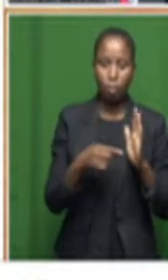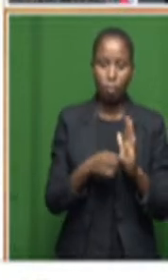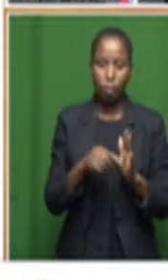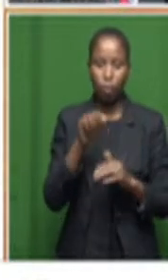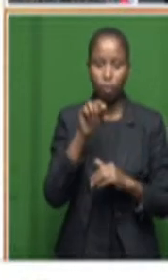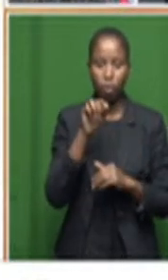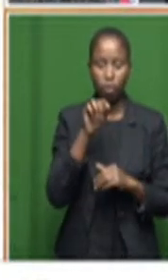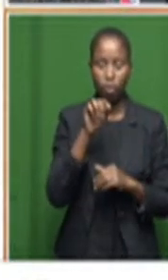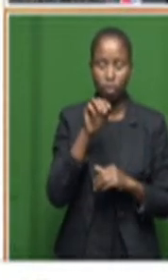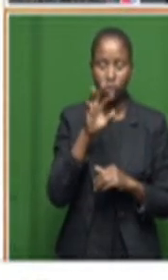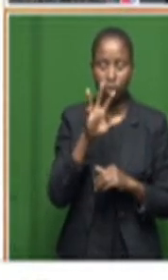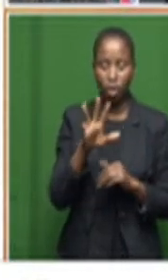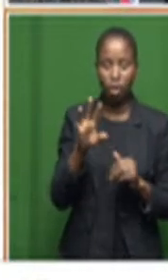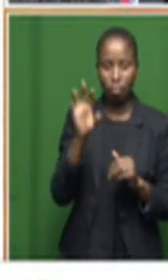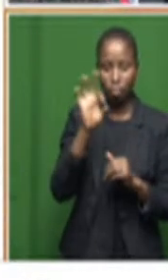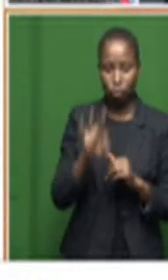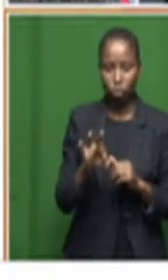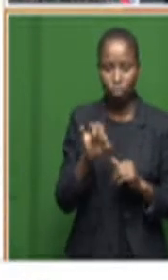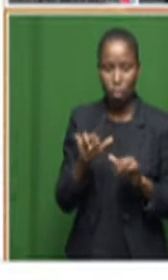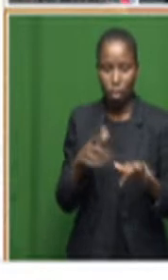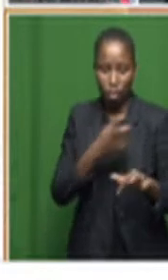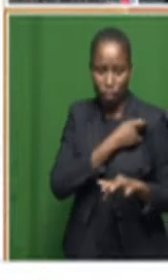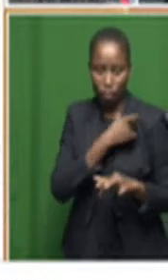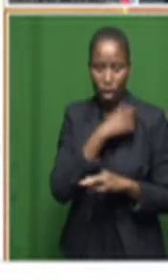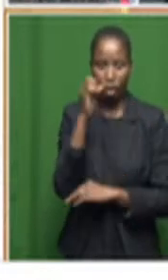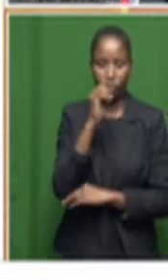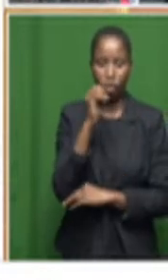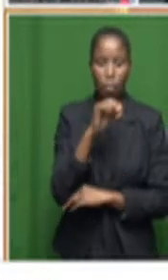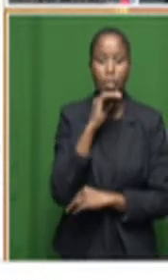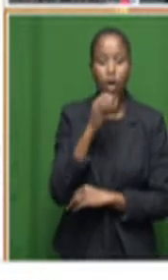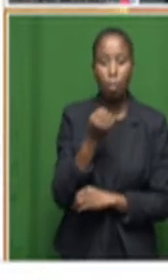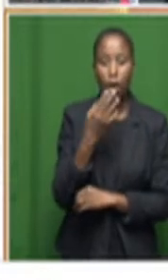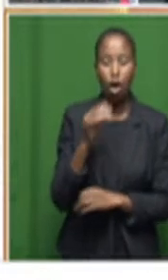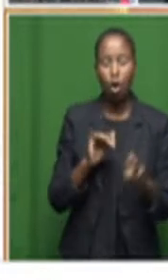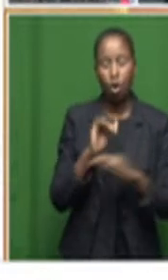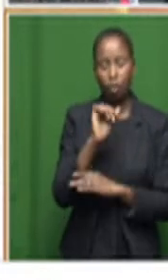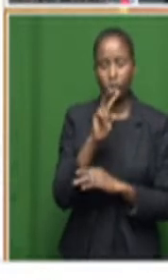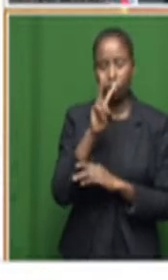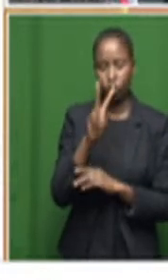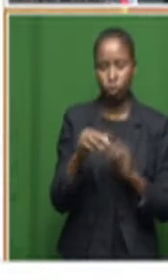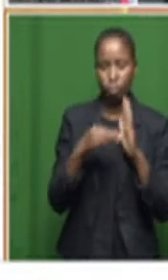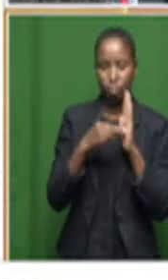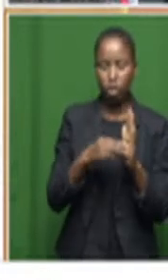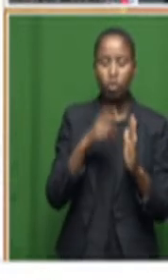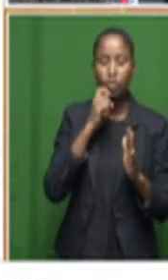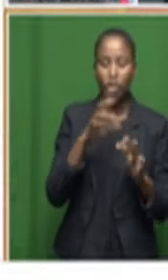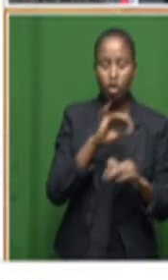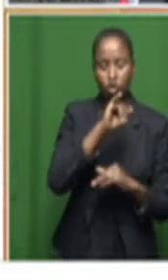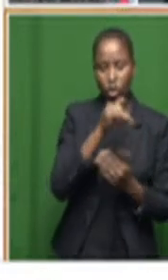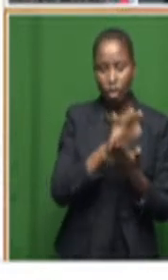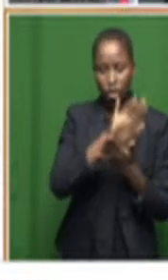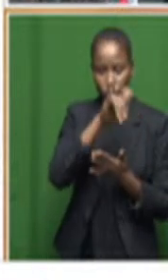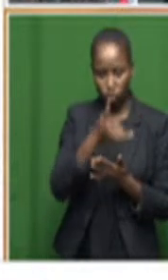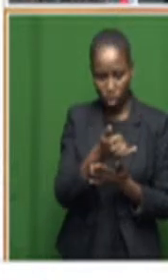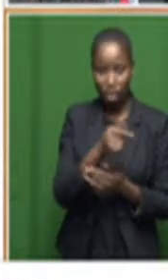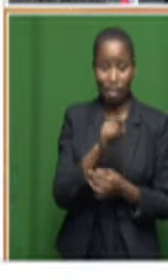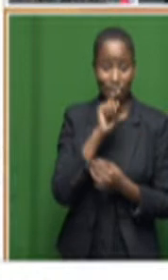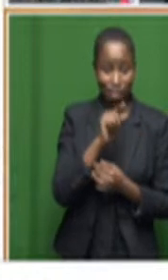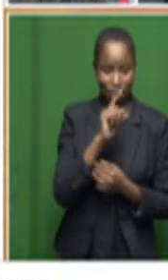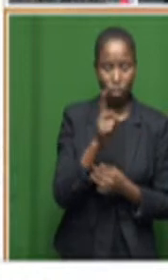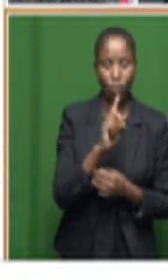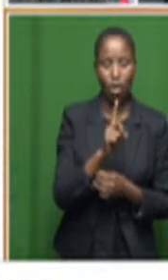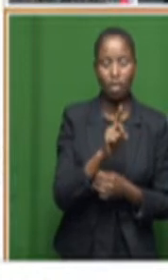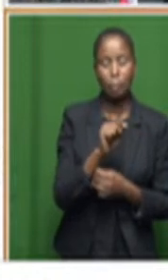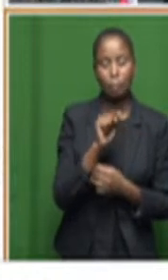to yesterday afternoon. Of that, just over 2 million are Johnson & Johnson vaccines. That's the